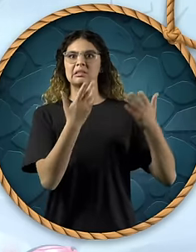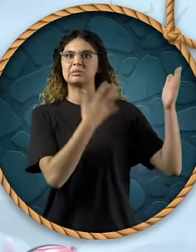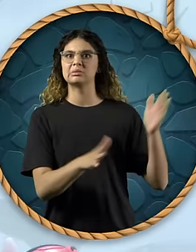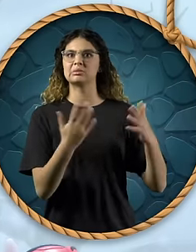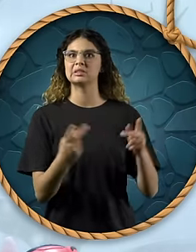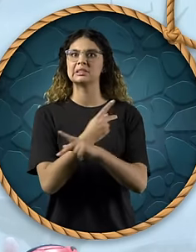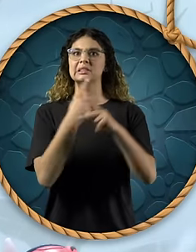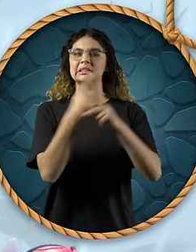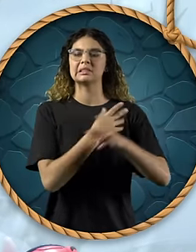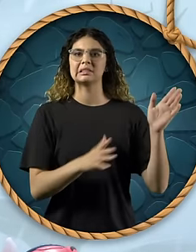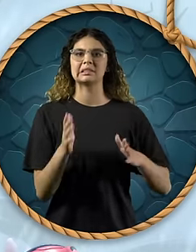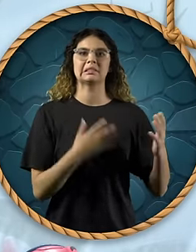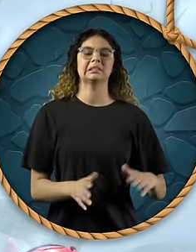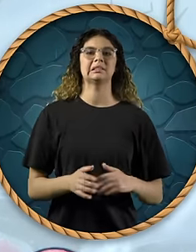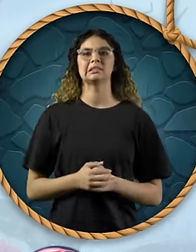Uh-oh, the wind is picking up.